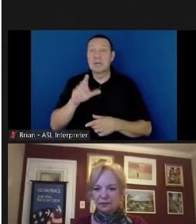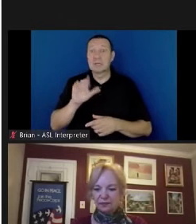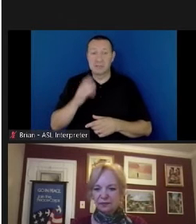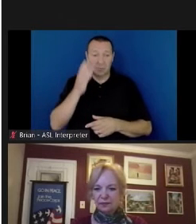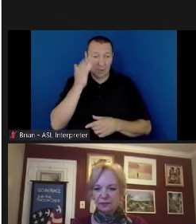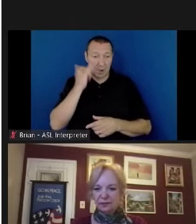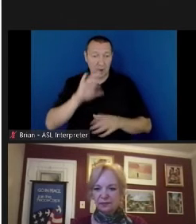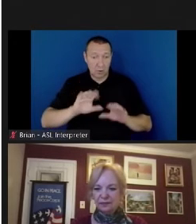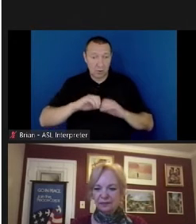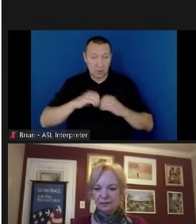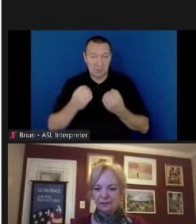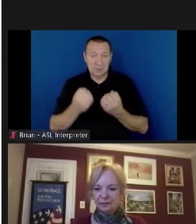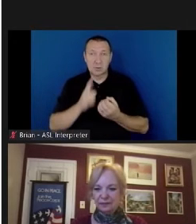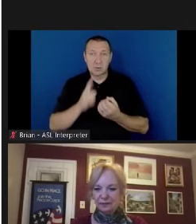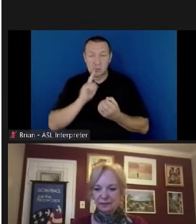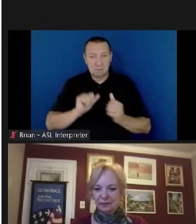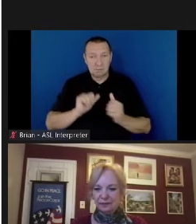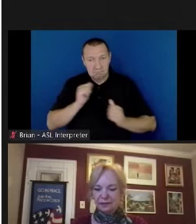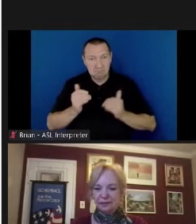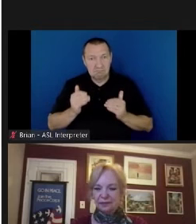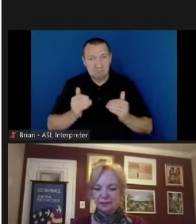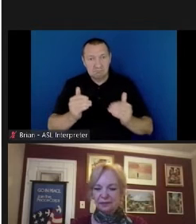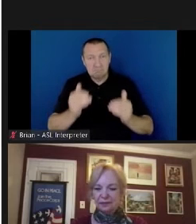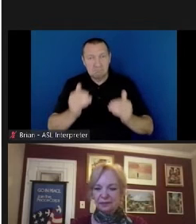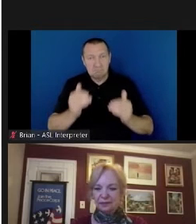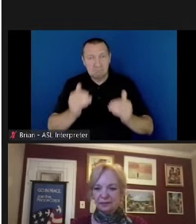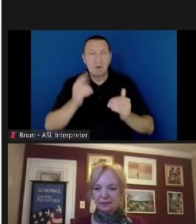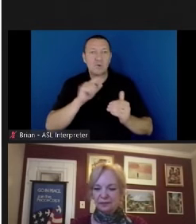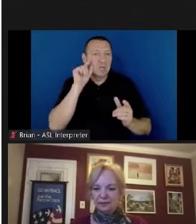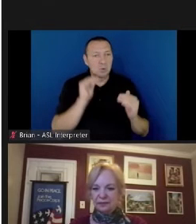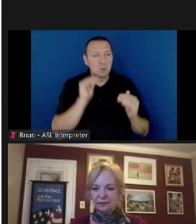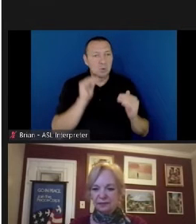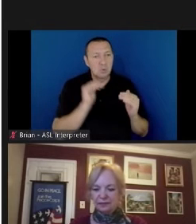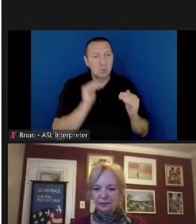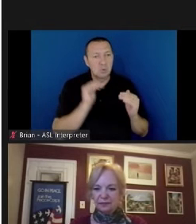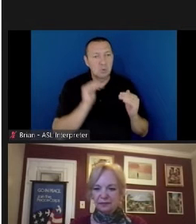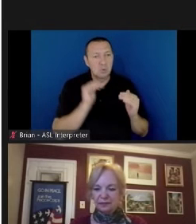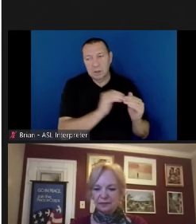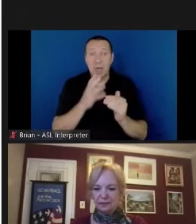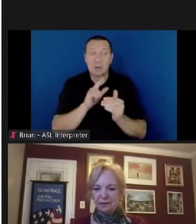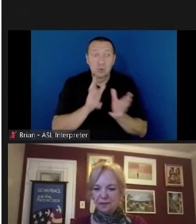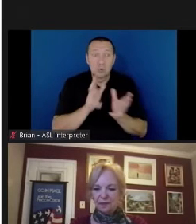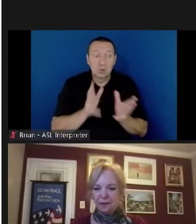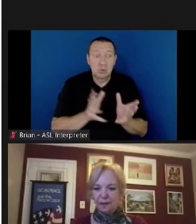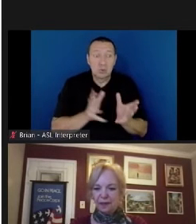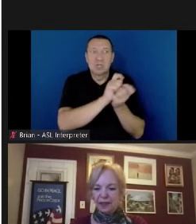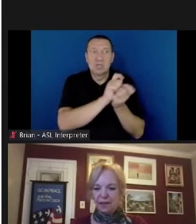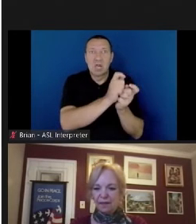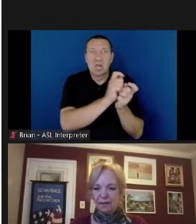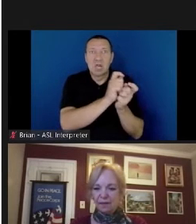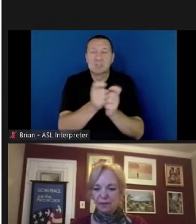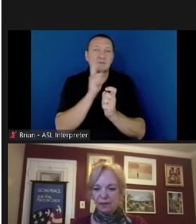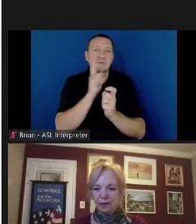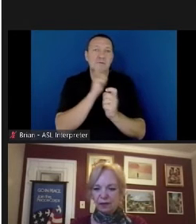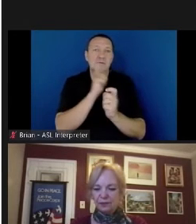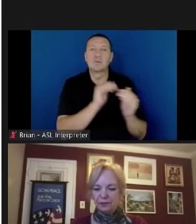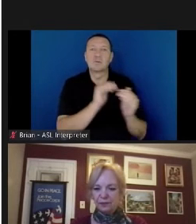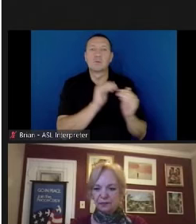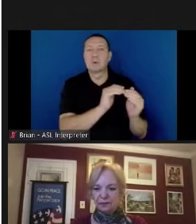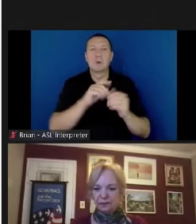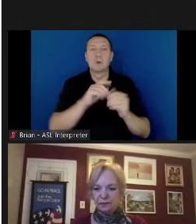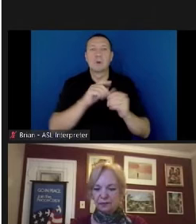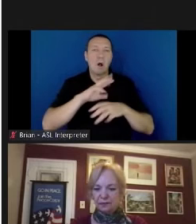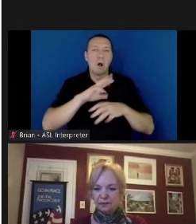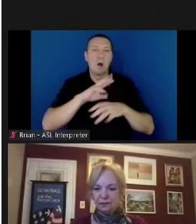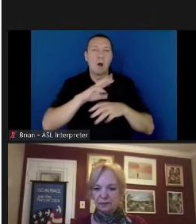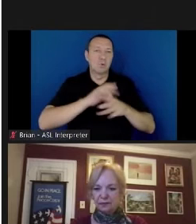this that are advancing gender equality and driving change for women and girls all around the world. And as Corey mentioned, my